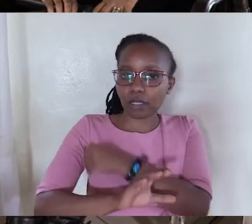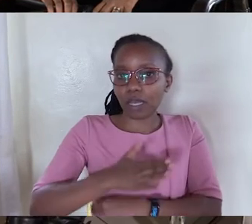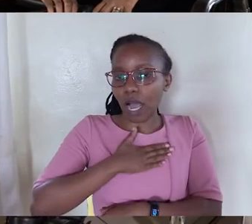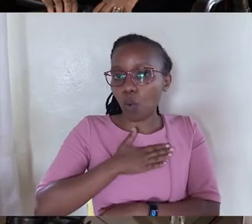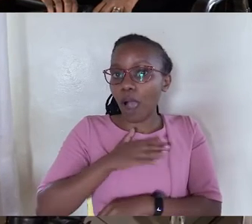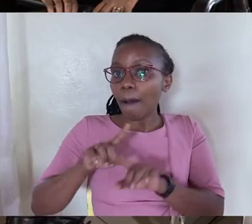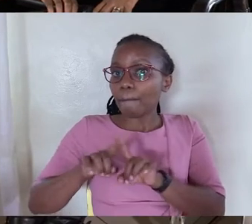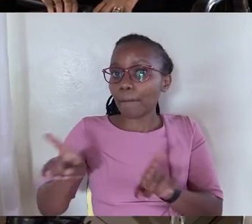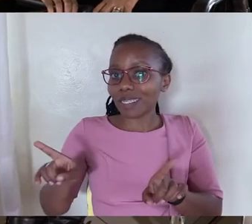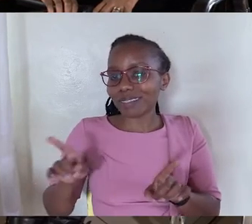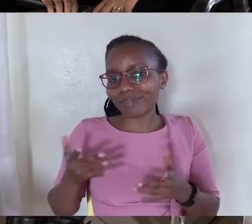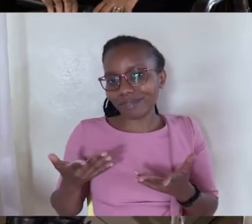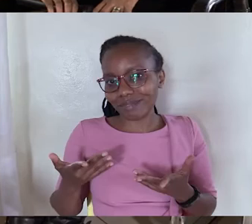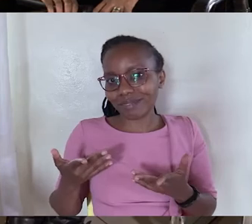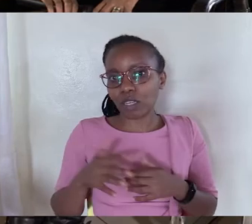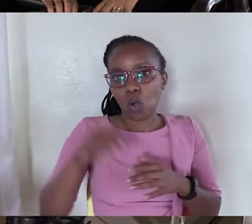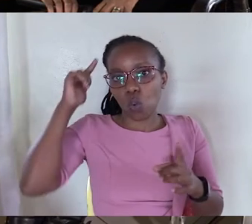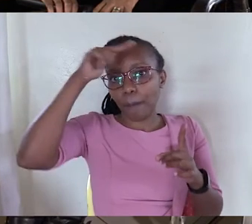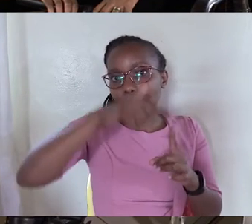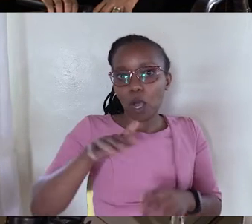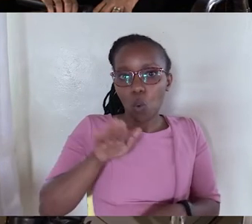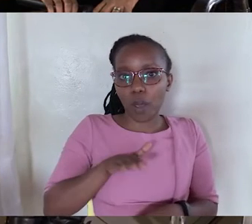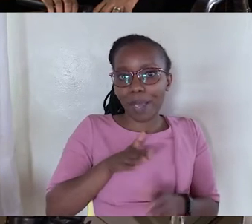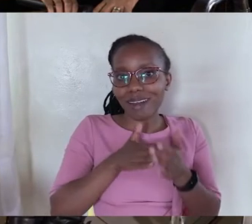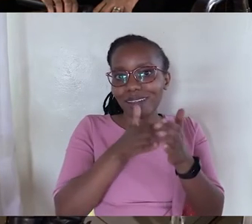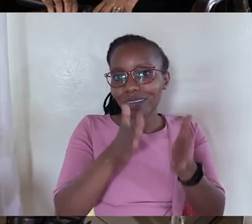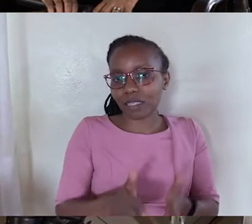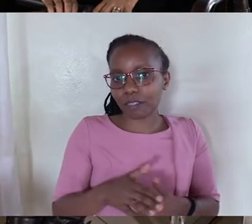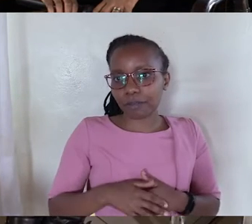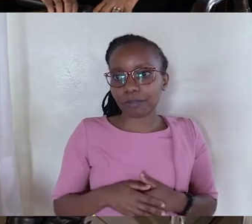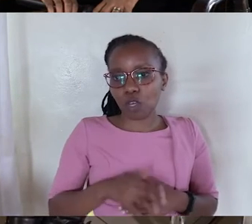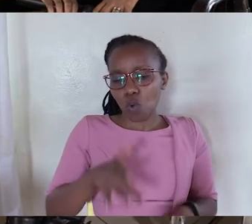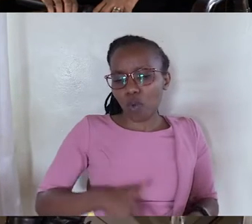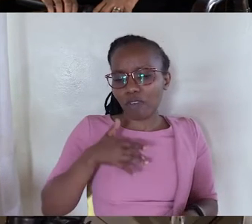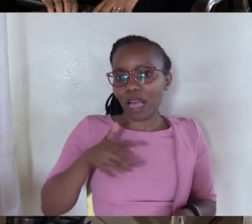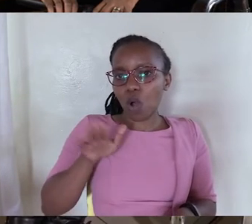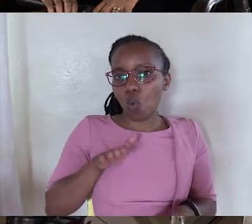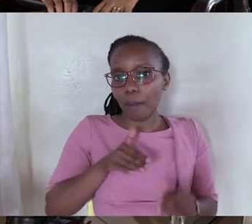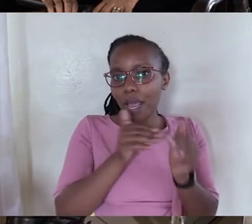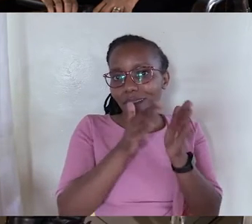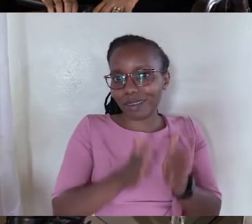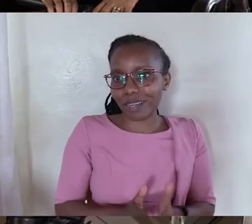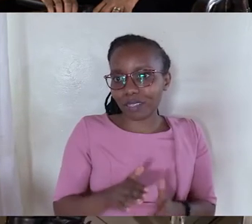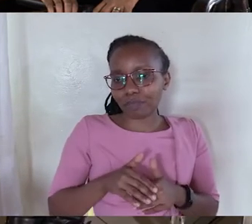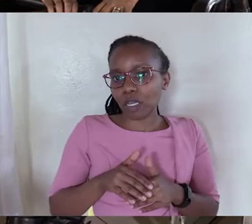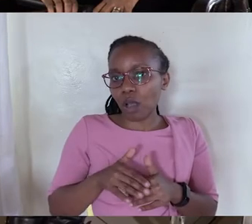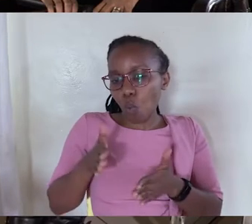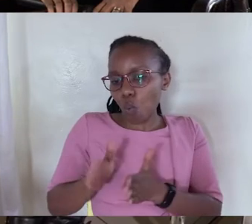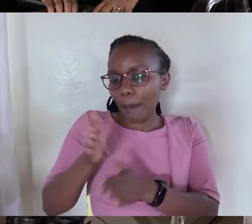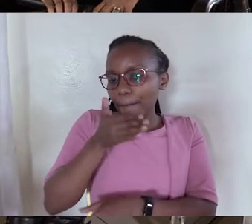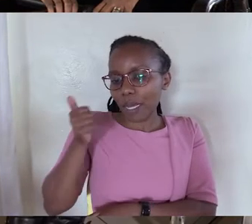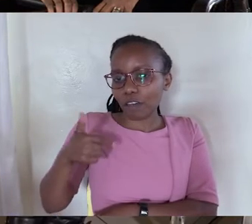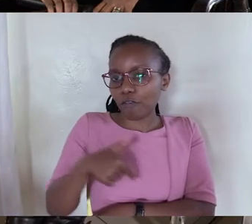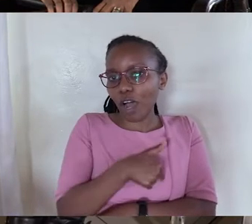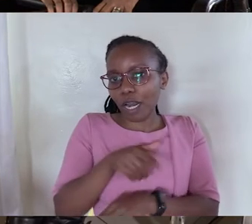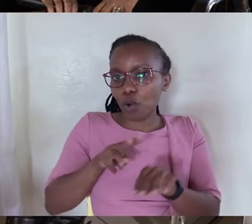But fortunately or unfortunately, we are targeting the women leaders. We feel that the women leaders will have a better voice for us to manage